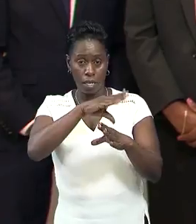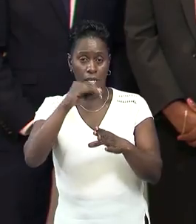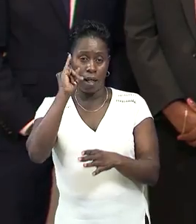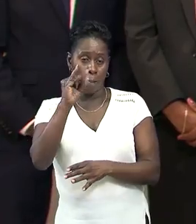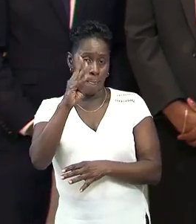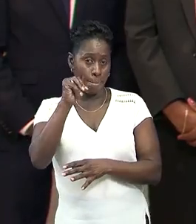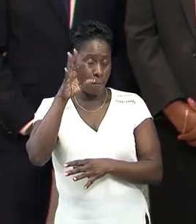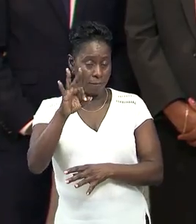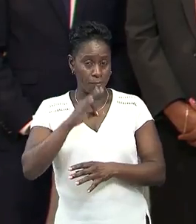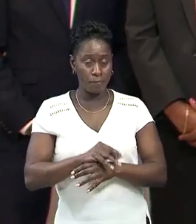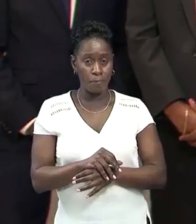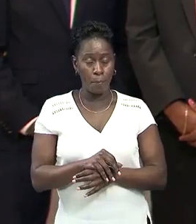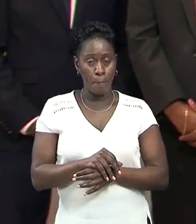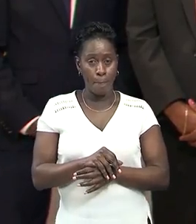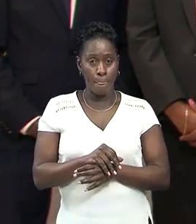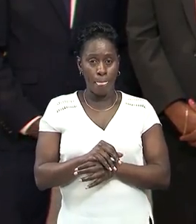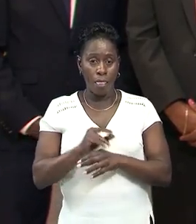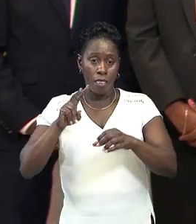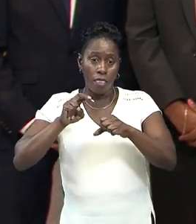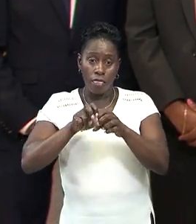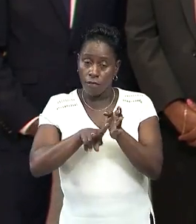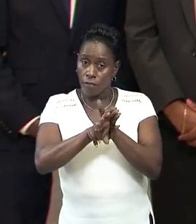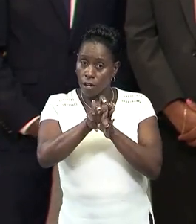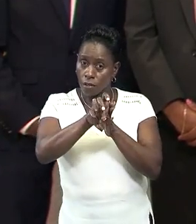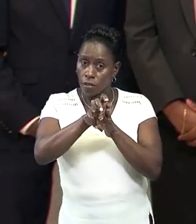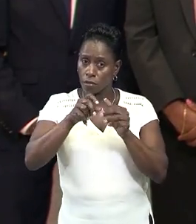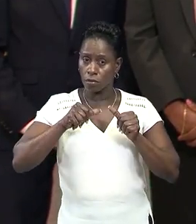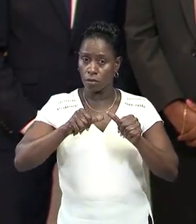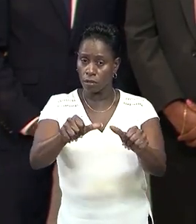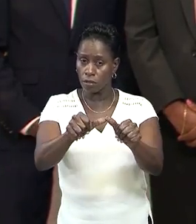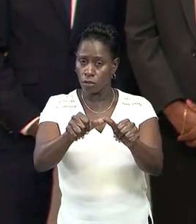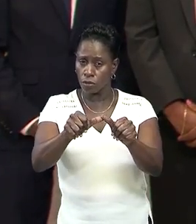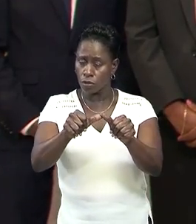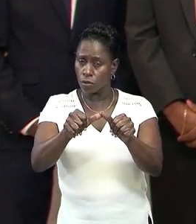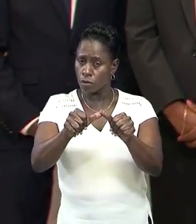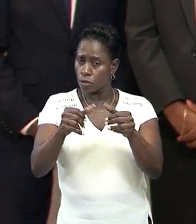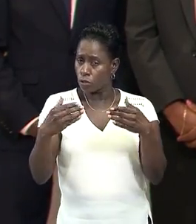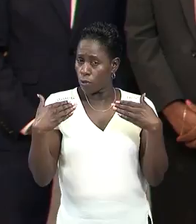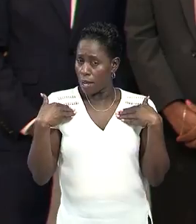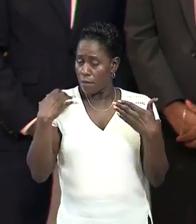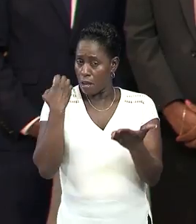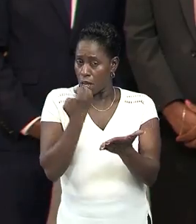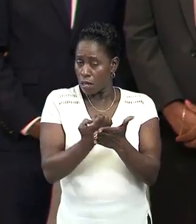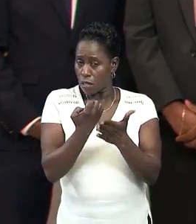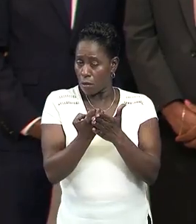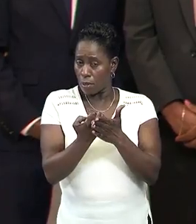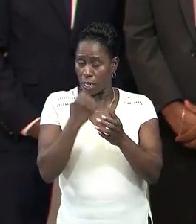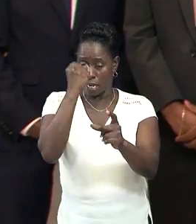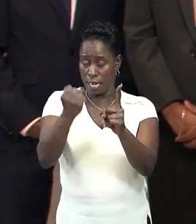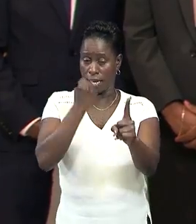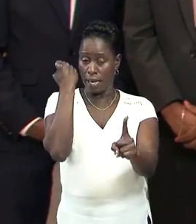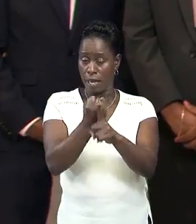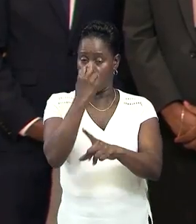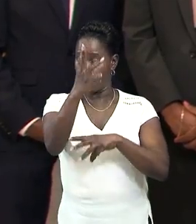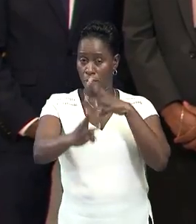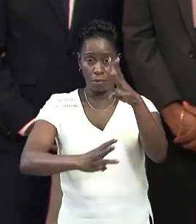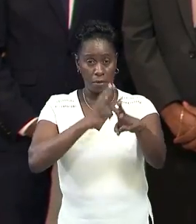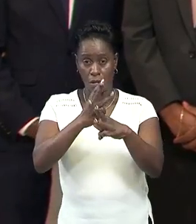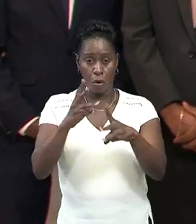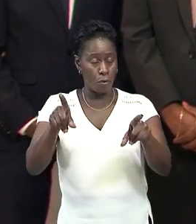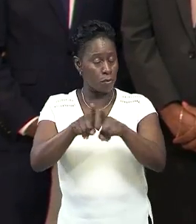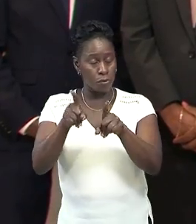IMF. The virus continues to have untold economic impact globally, and in particular, St.